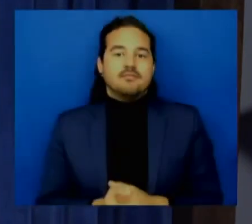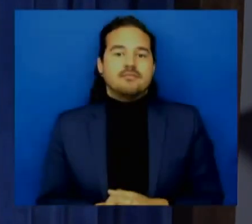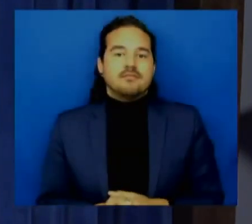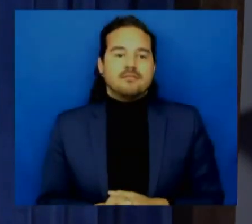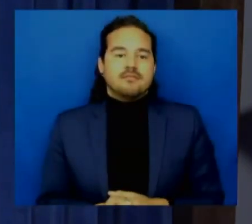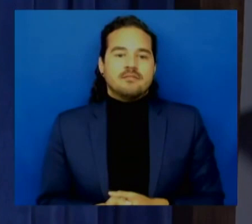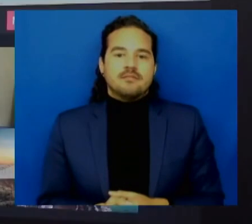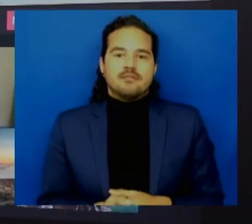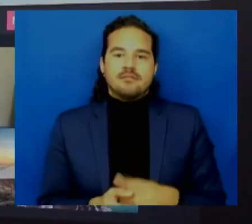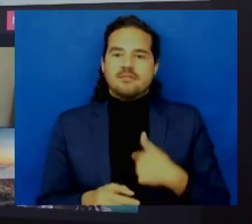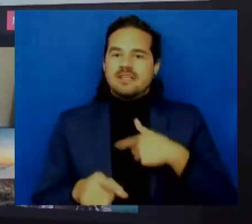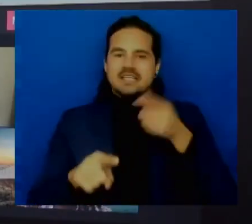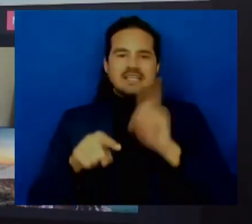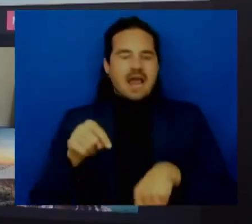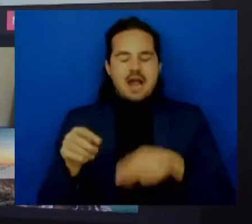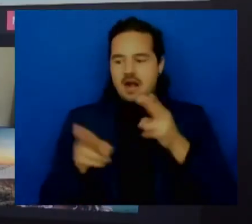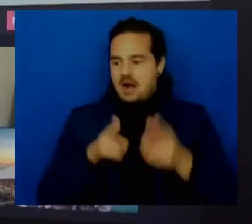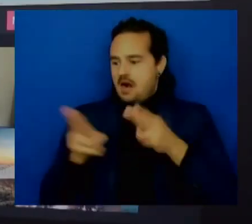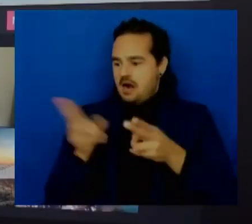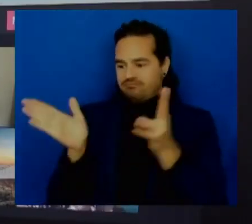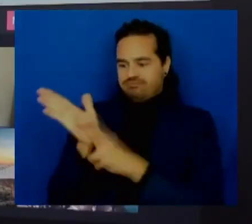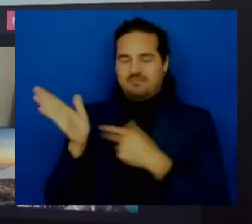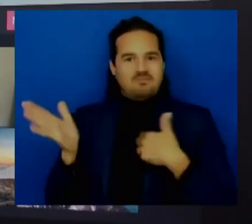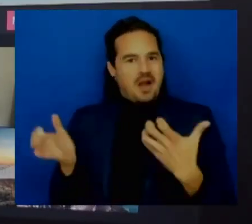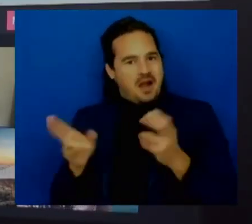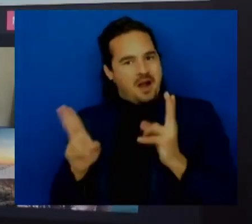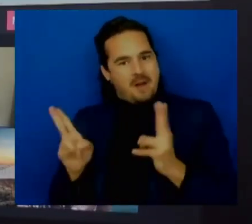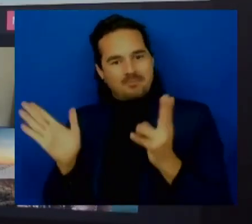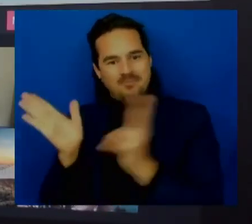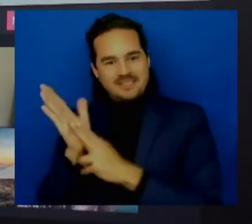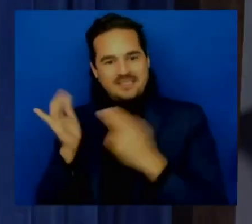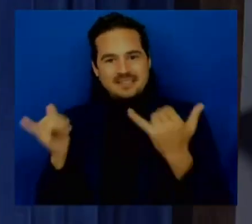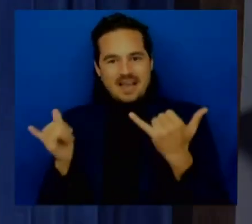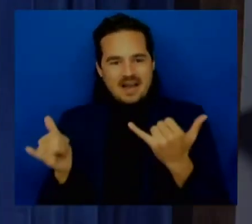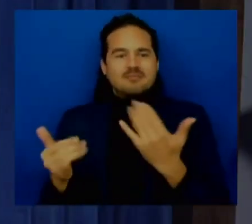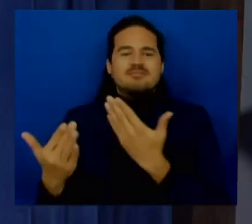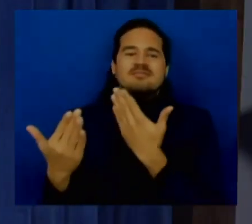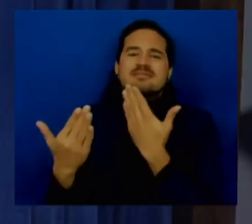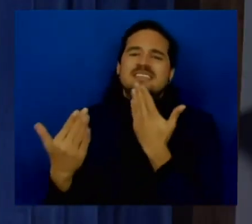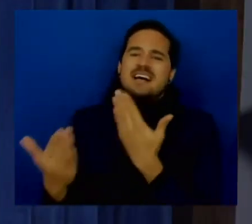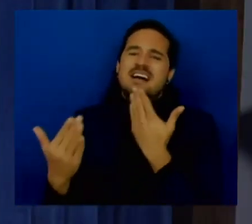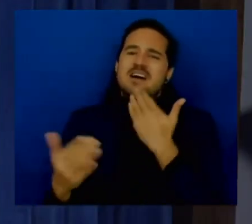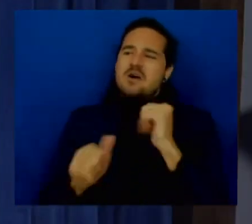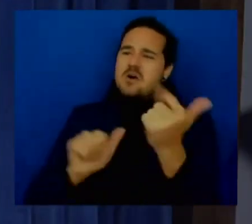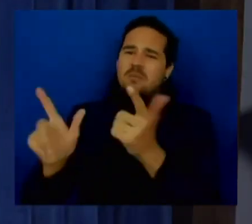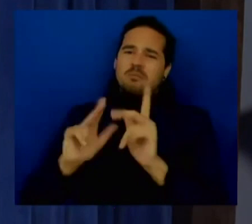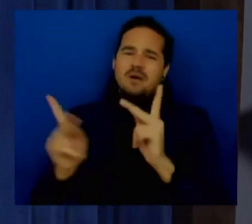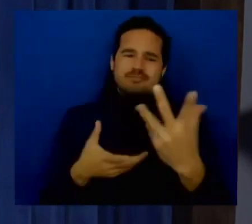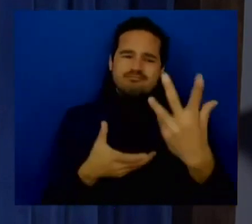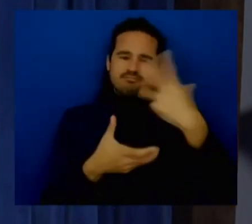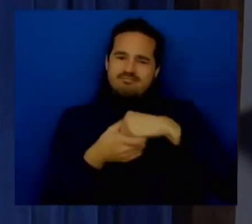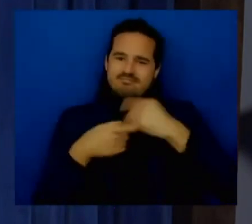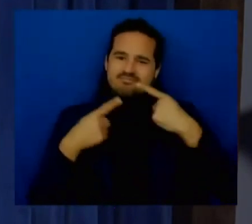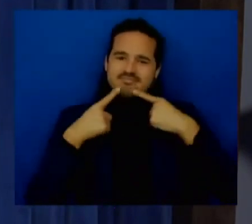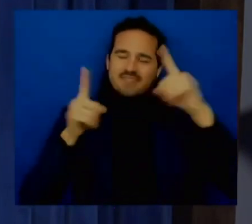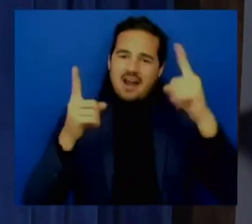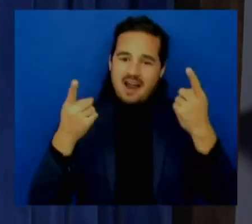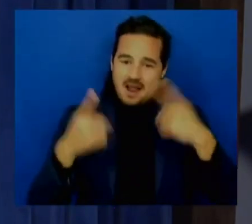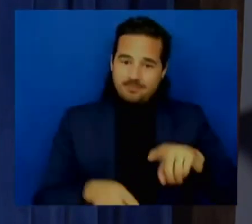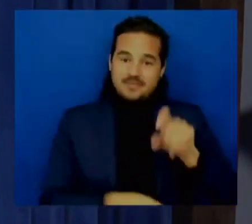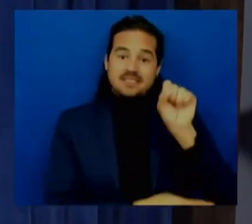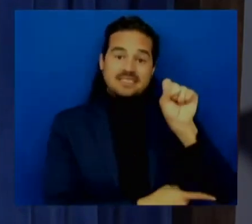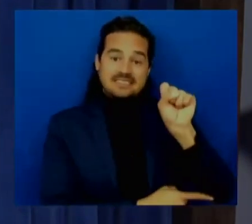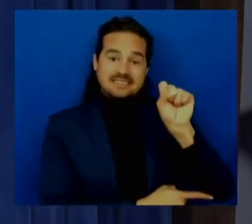made this happen. Here's SB 89, official, and SB